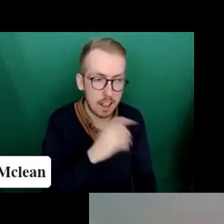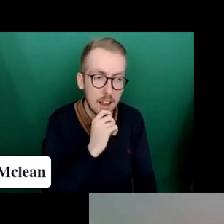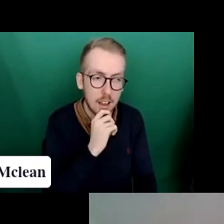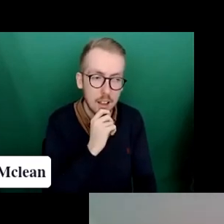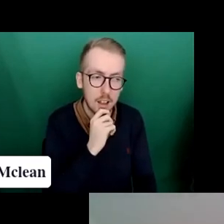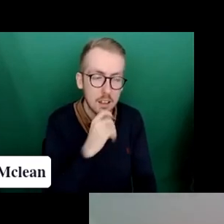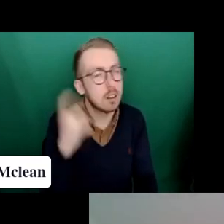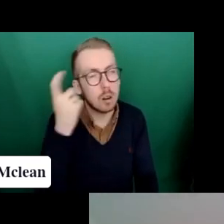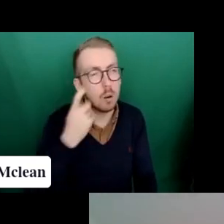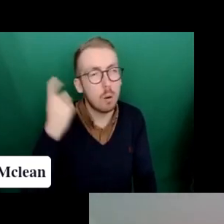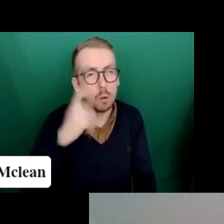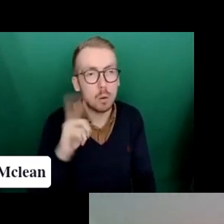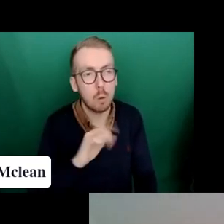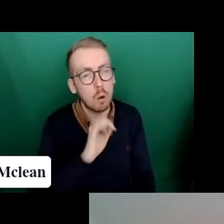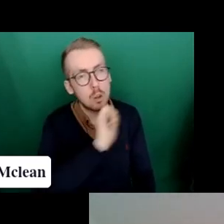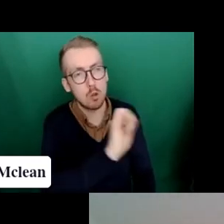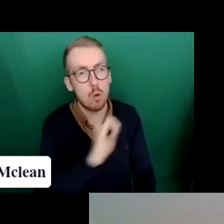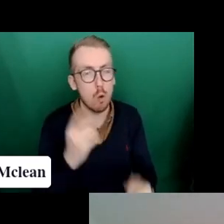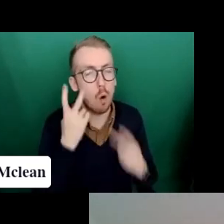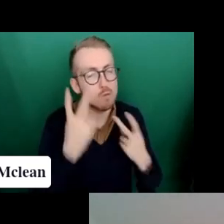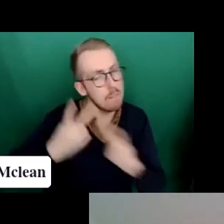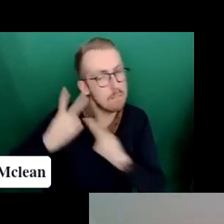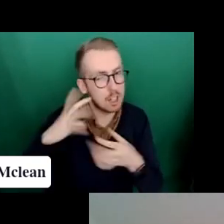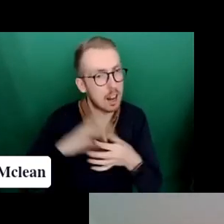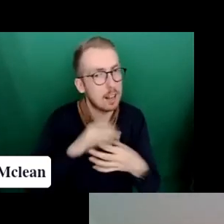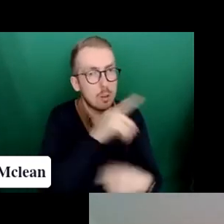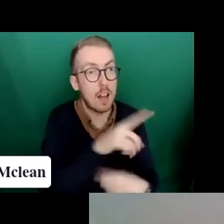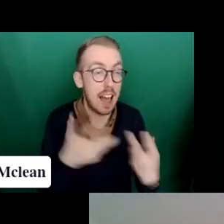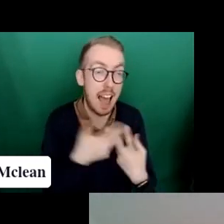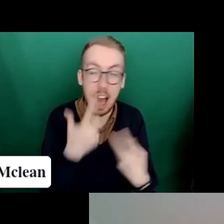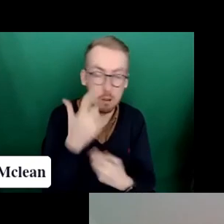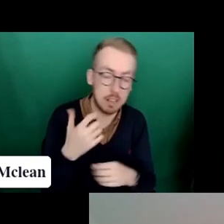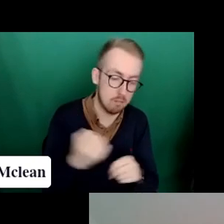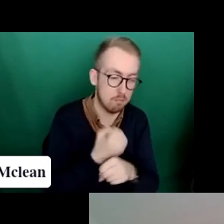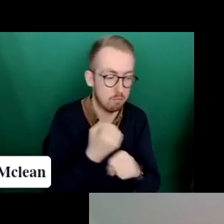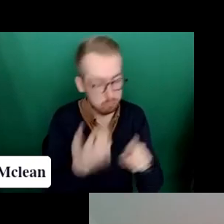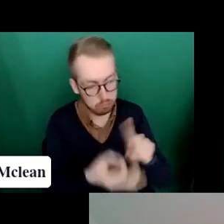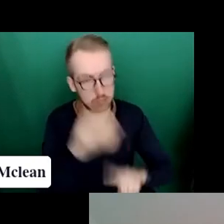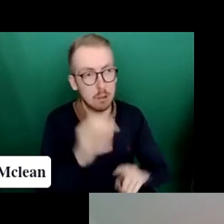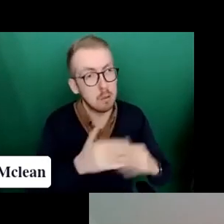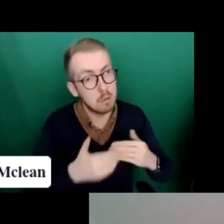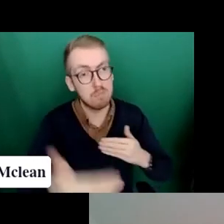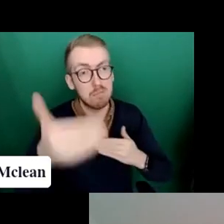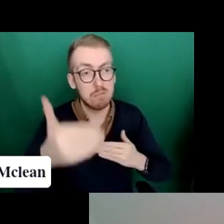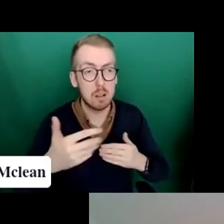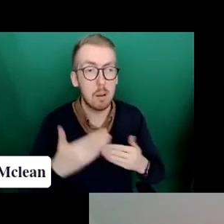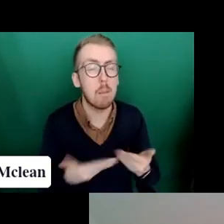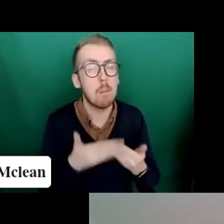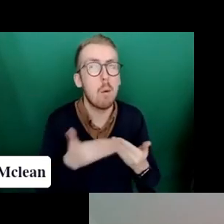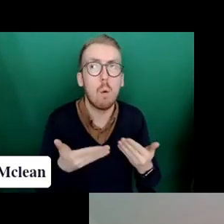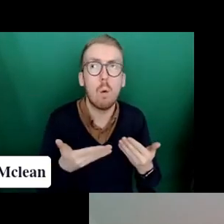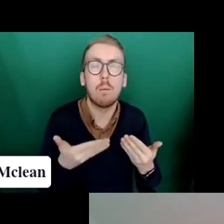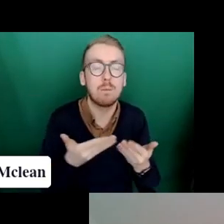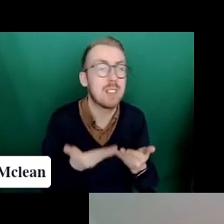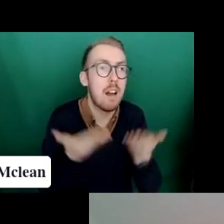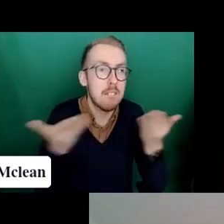I wonder what your reflections on that and how we can build this going forward around some fair principles. Is there a